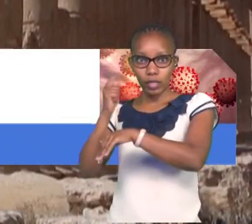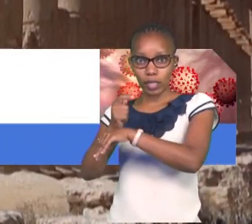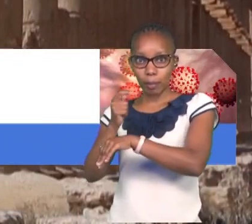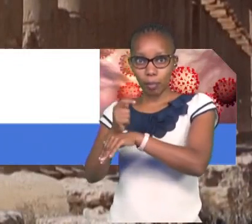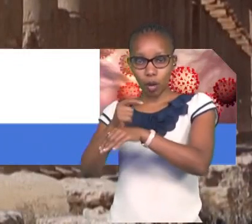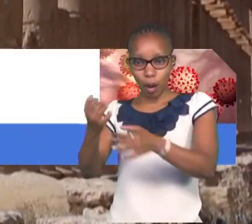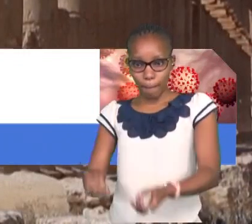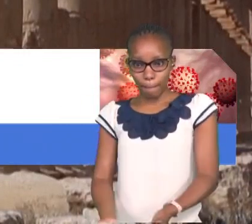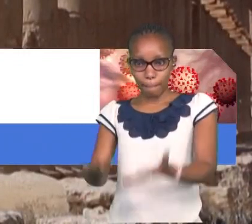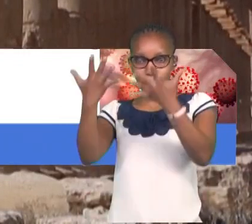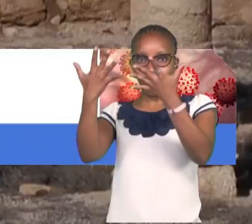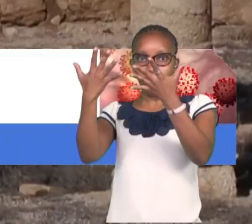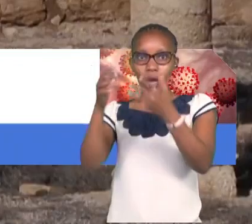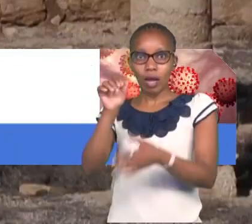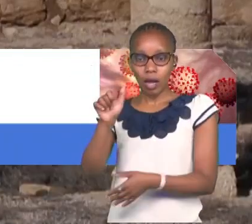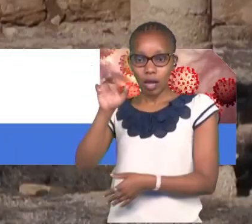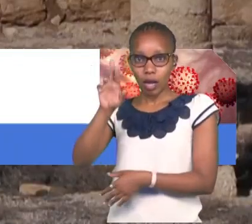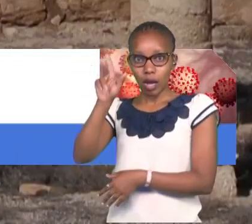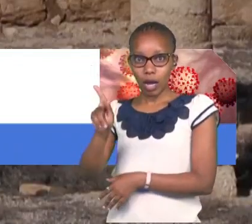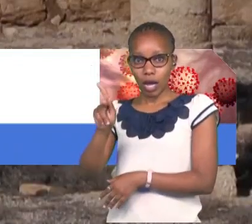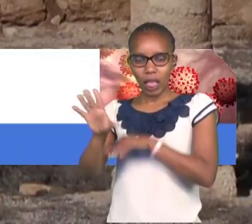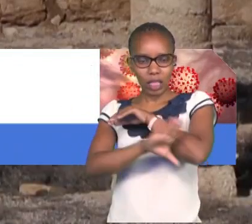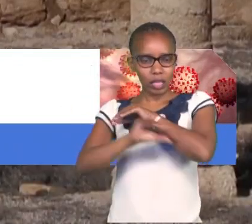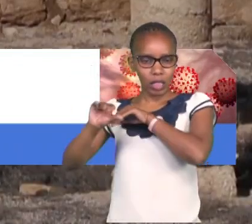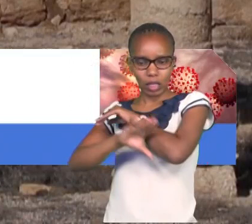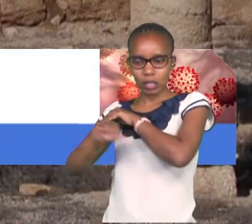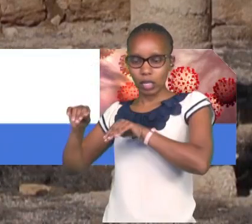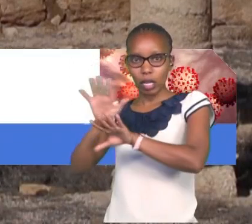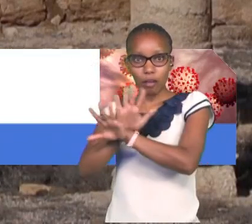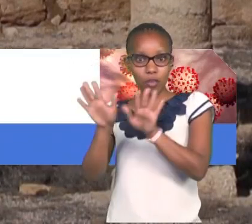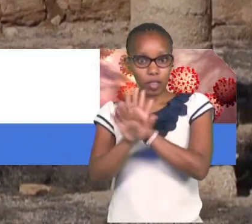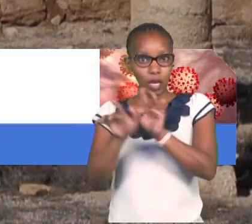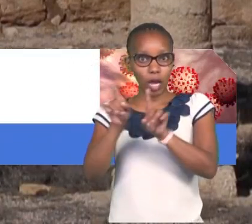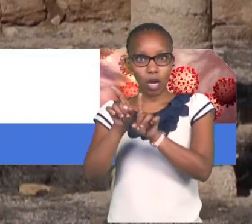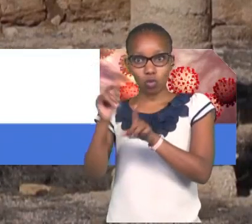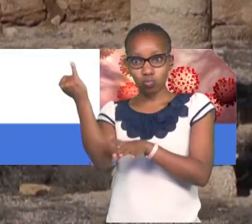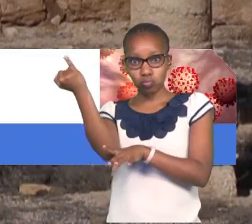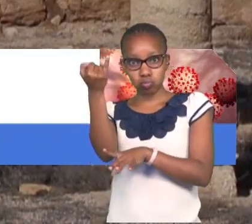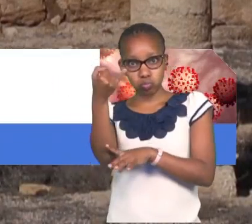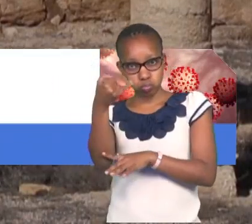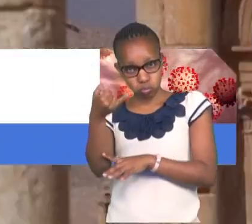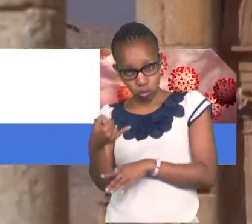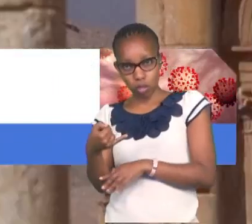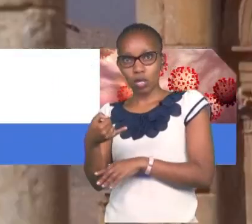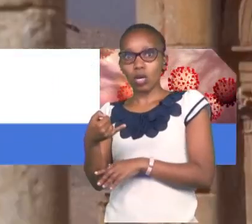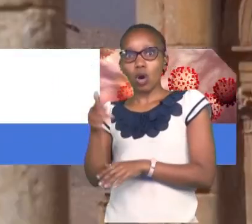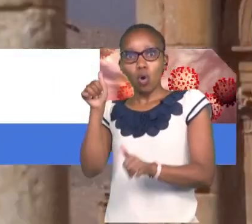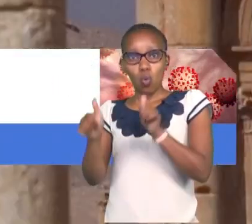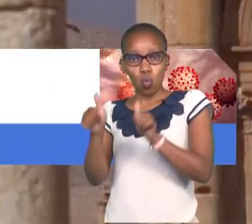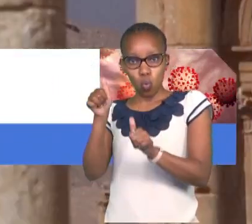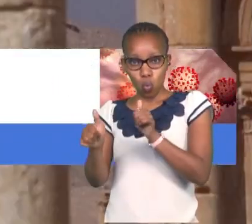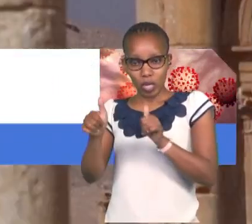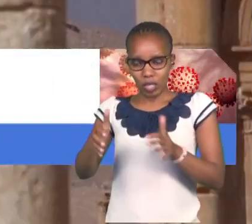Ark of Triumph, looted what they could from the museum, and defaced the statues and sarcophagi that were too large to remove. By the